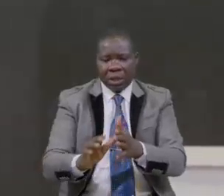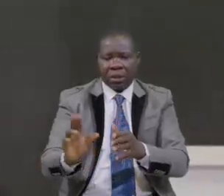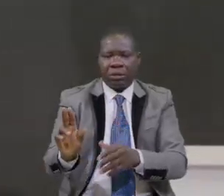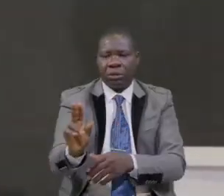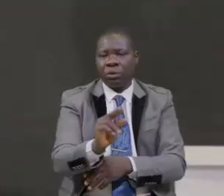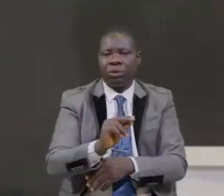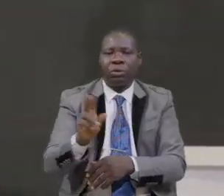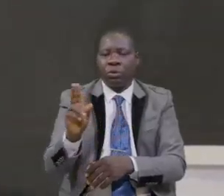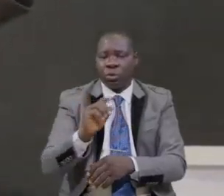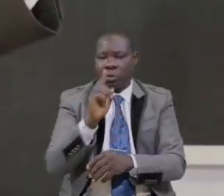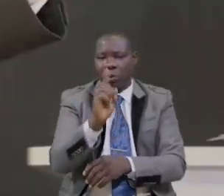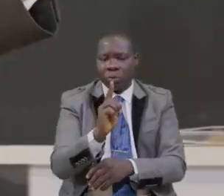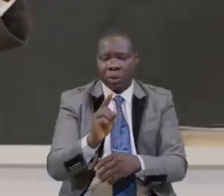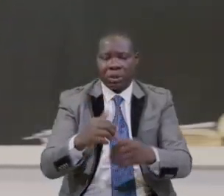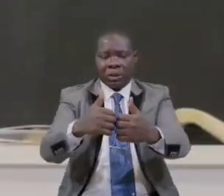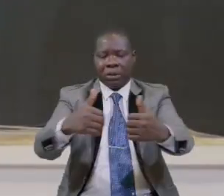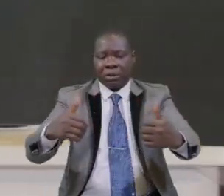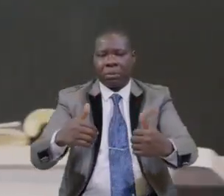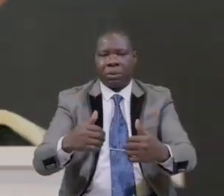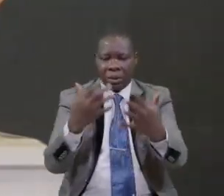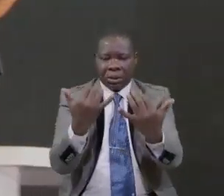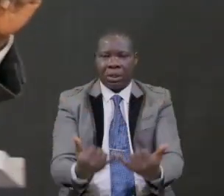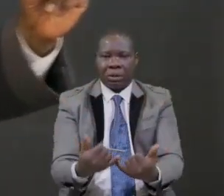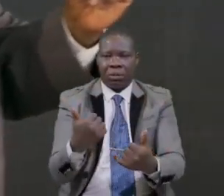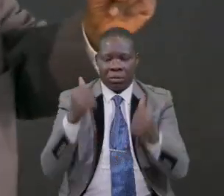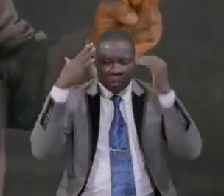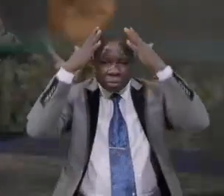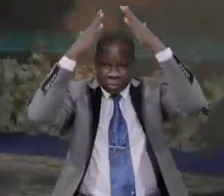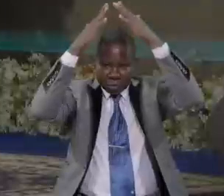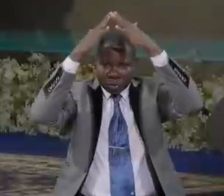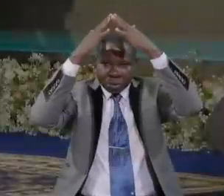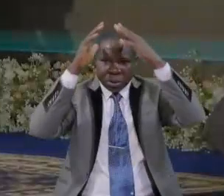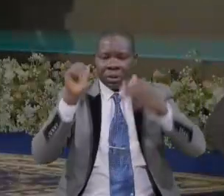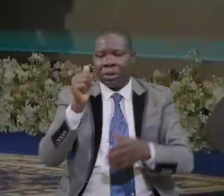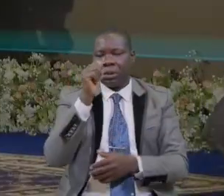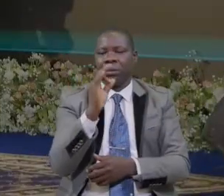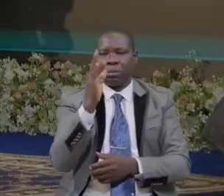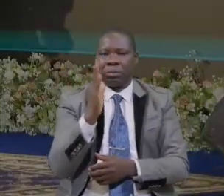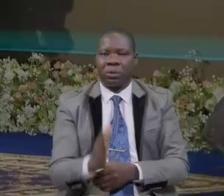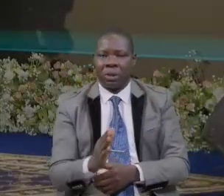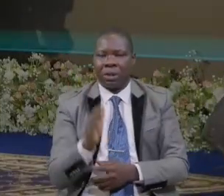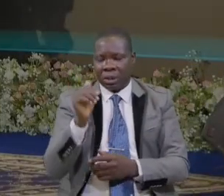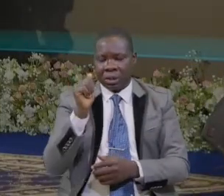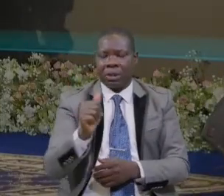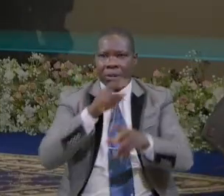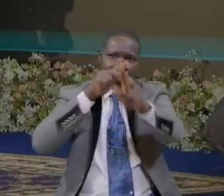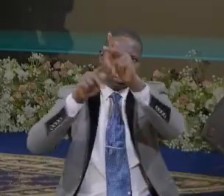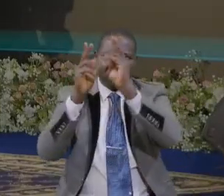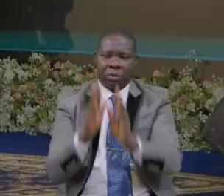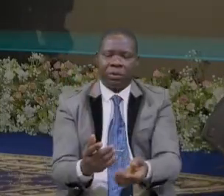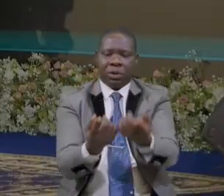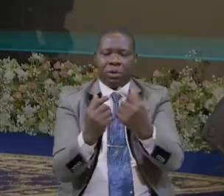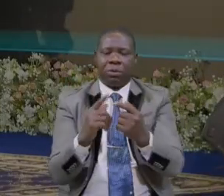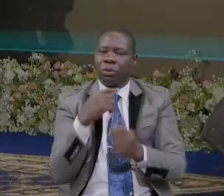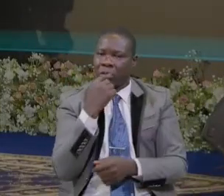asunder. Now, a bishop, a preacher, a prophet comes to tell you that